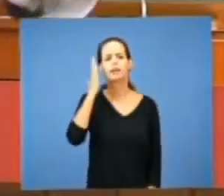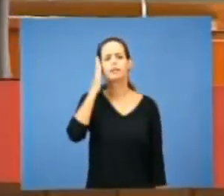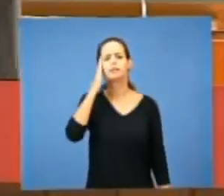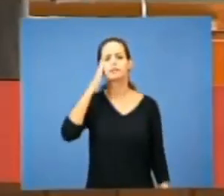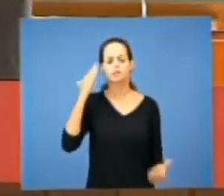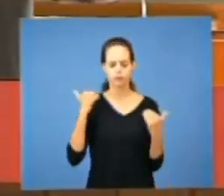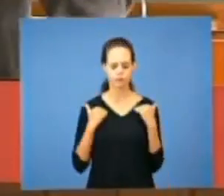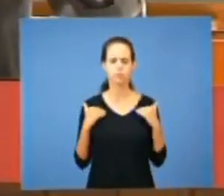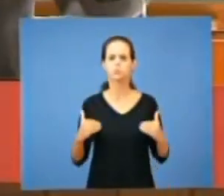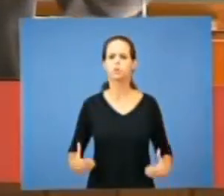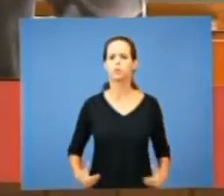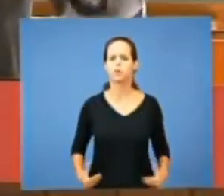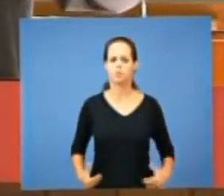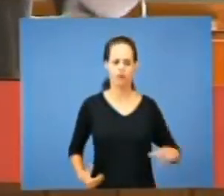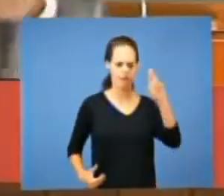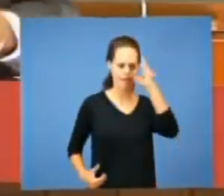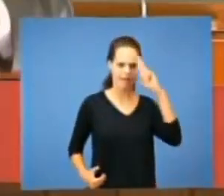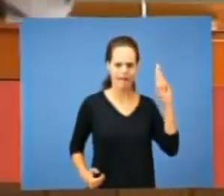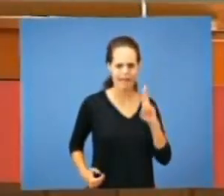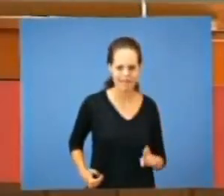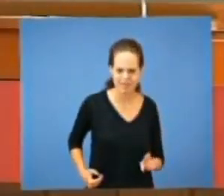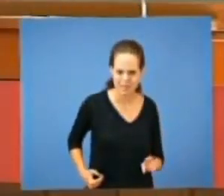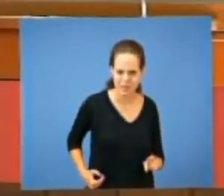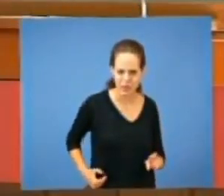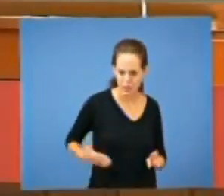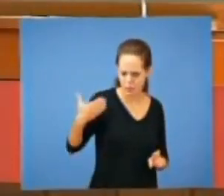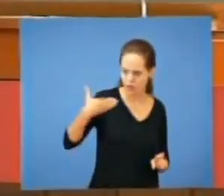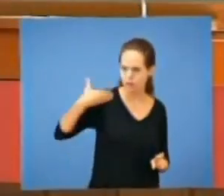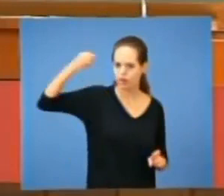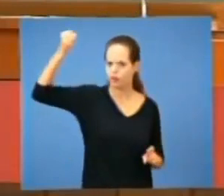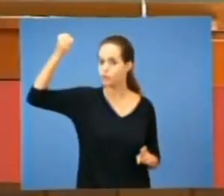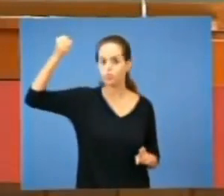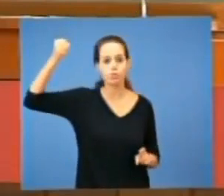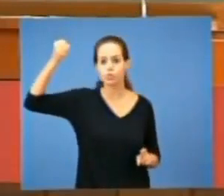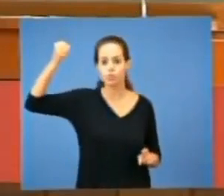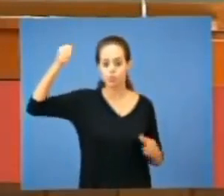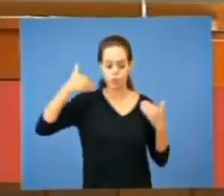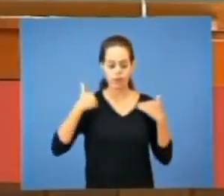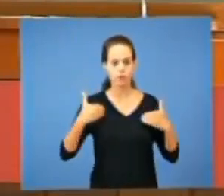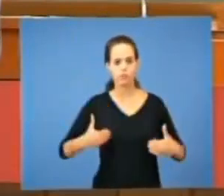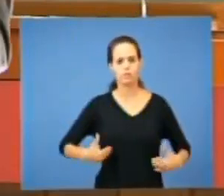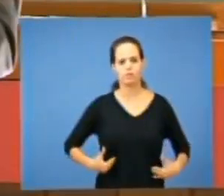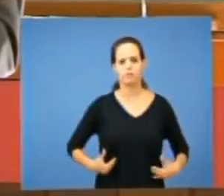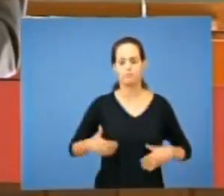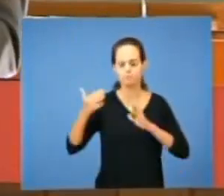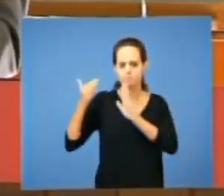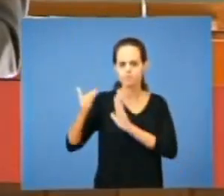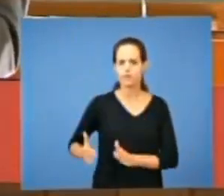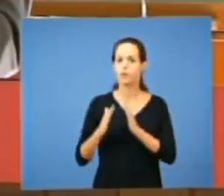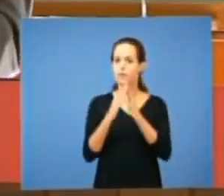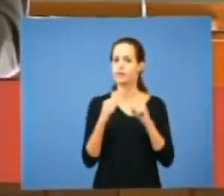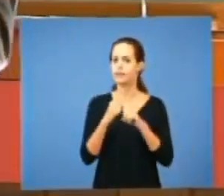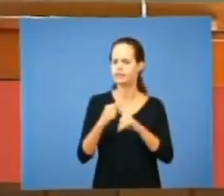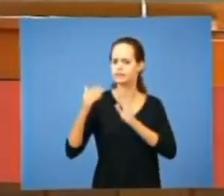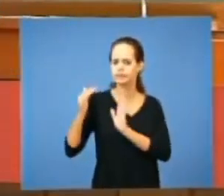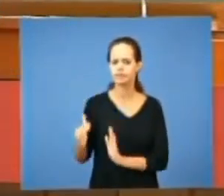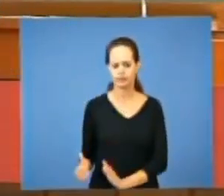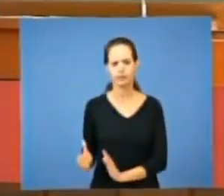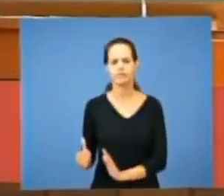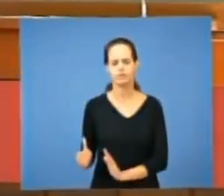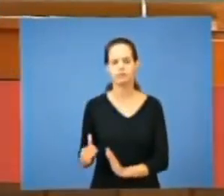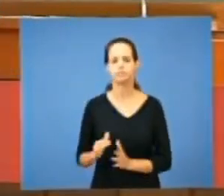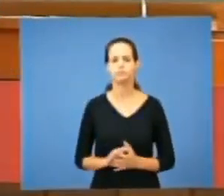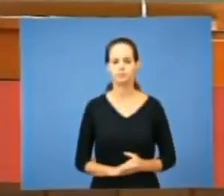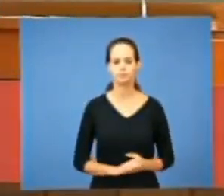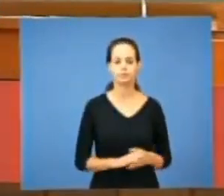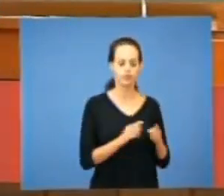what is a body. And we understand that it's not the flesh that is going to be raptured, it's the body. So the first period is the Church of